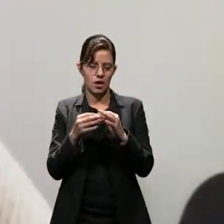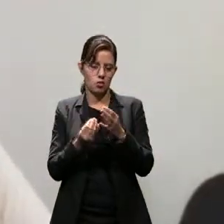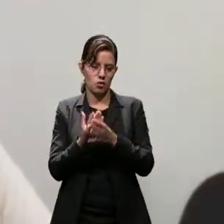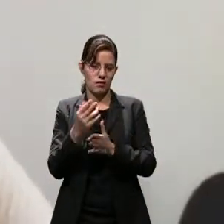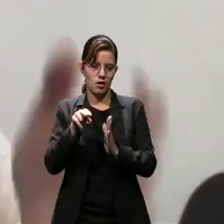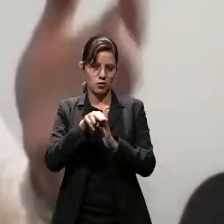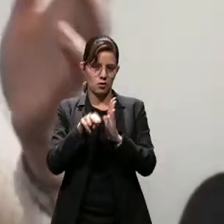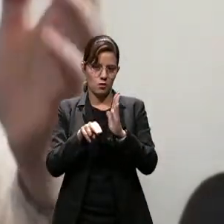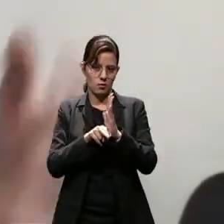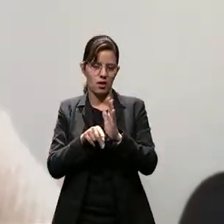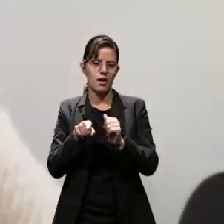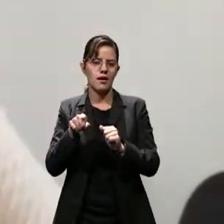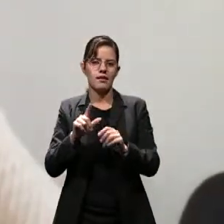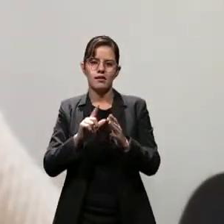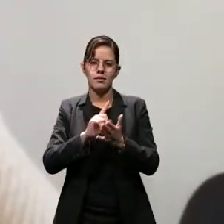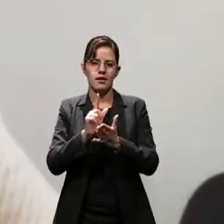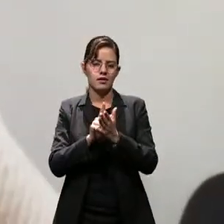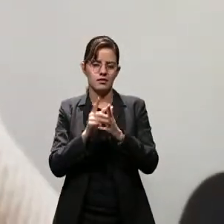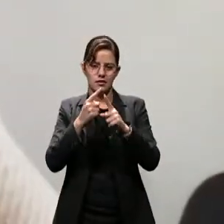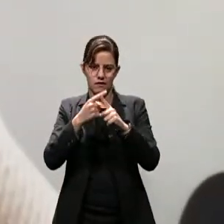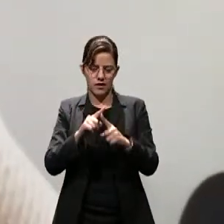Zavala,